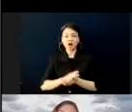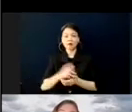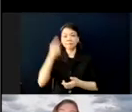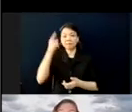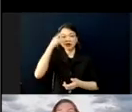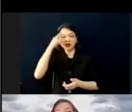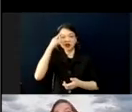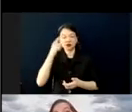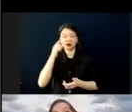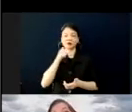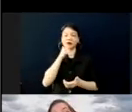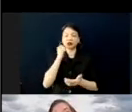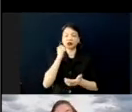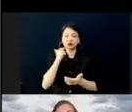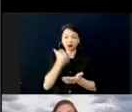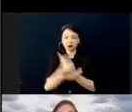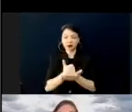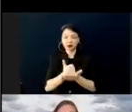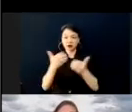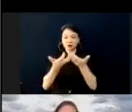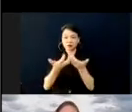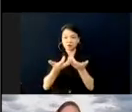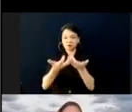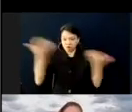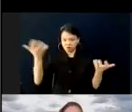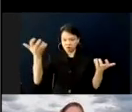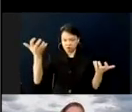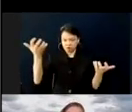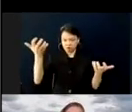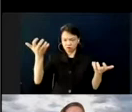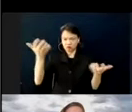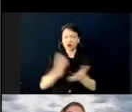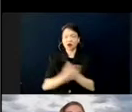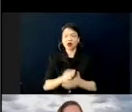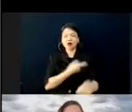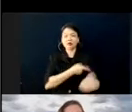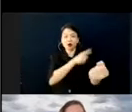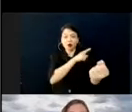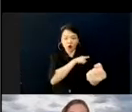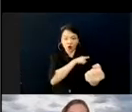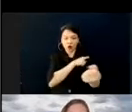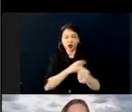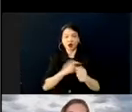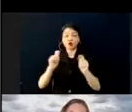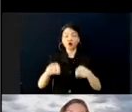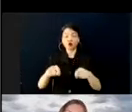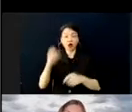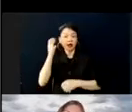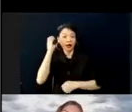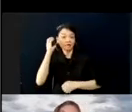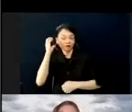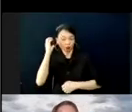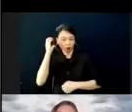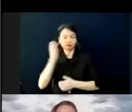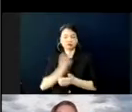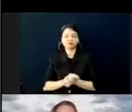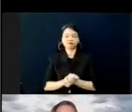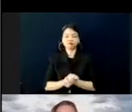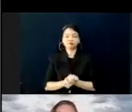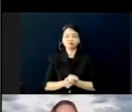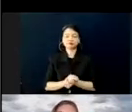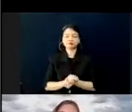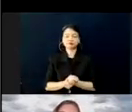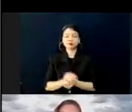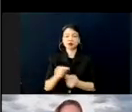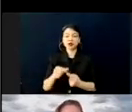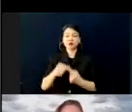in phone capability across tasks. So one of the things that is, I think, special about Indonesia, as Pak Johari said, is the